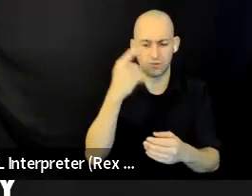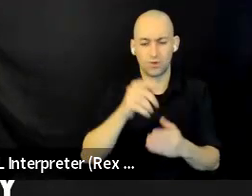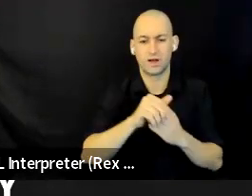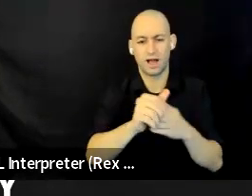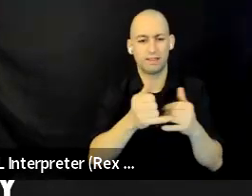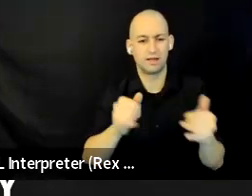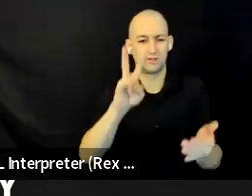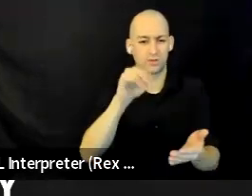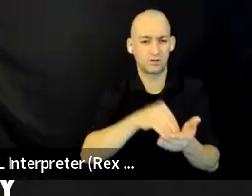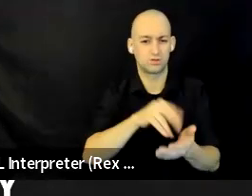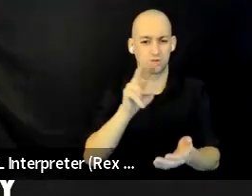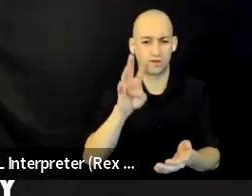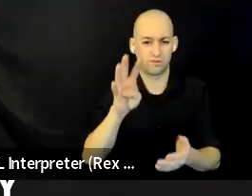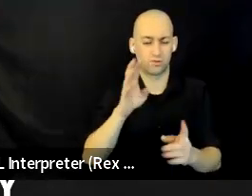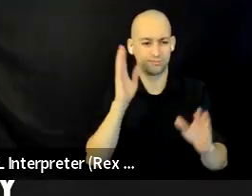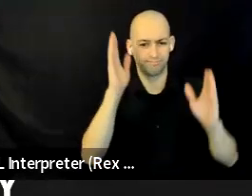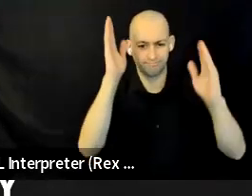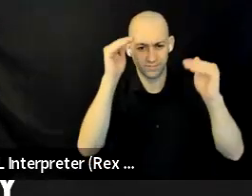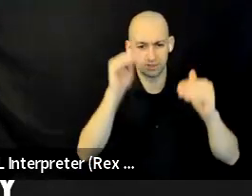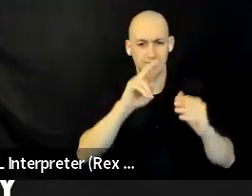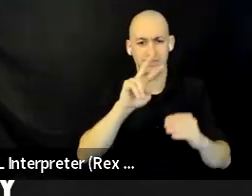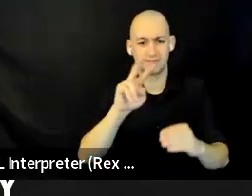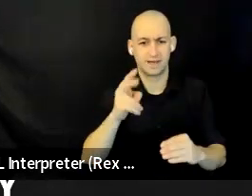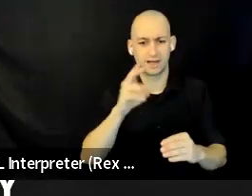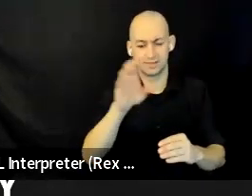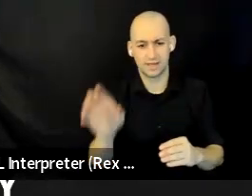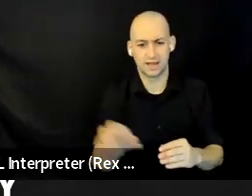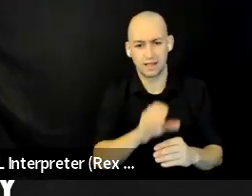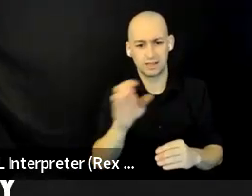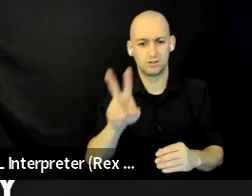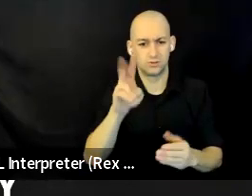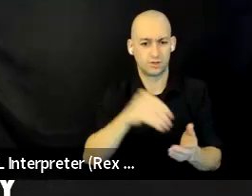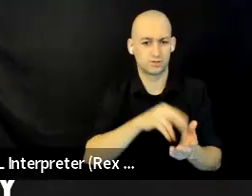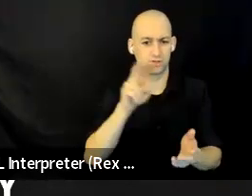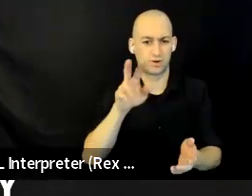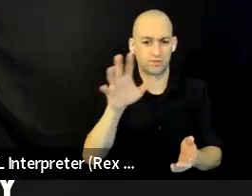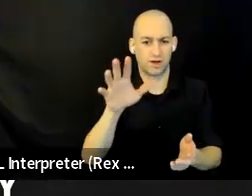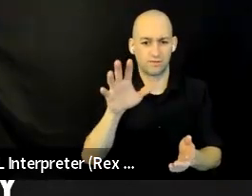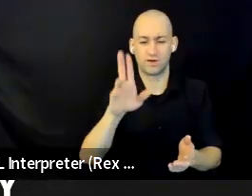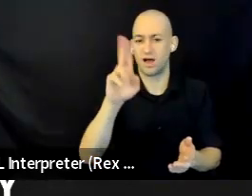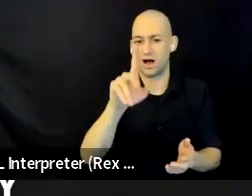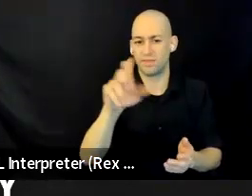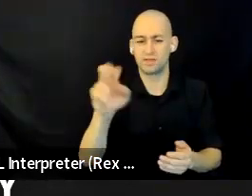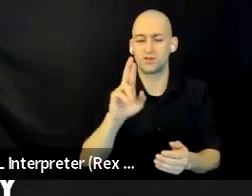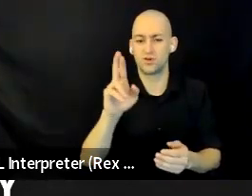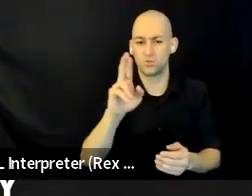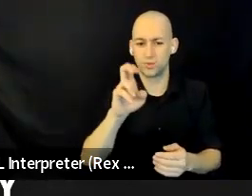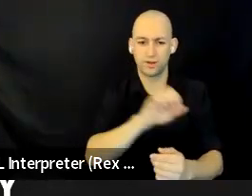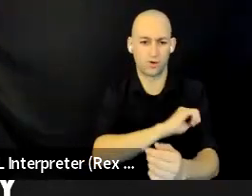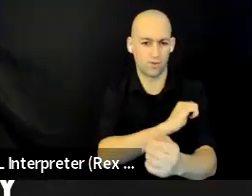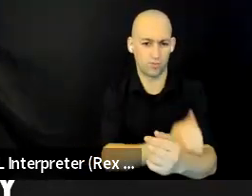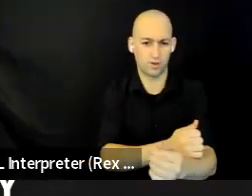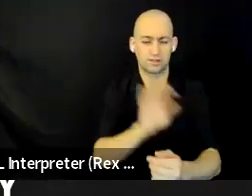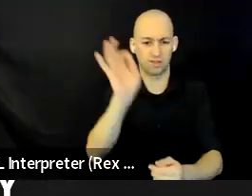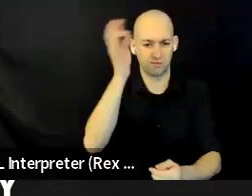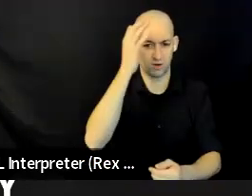in anticipation of the second cycle Call for Projects 2025. Unless reauthorized in the next federal appropriation bill